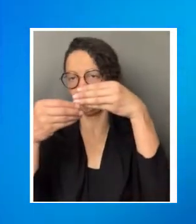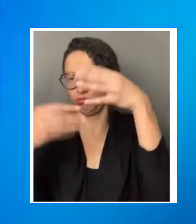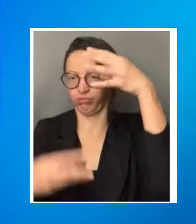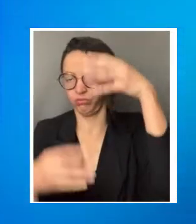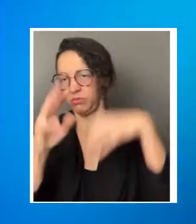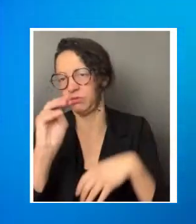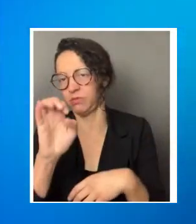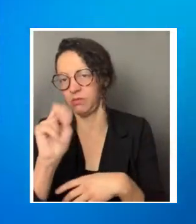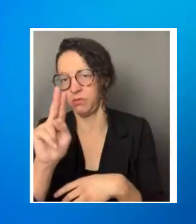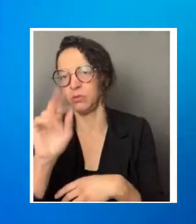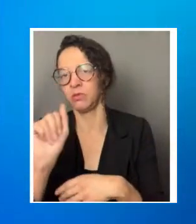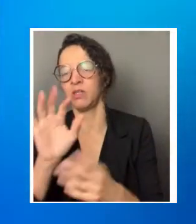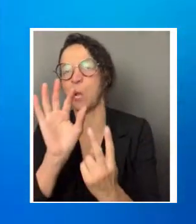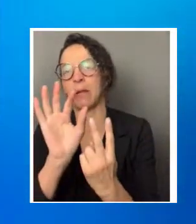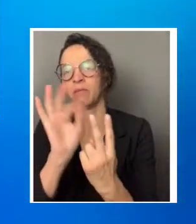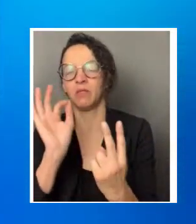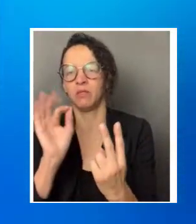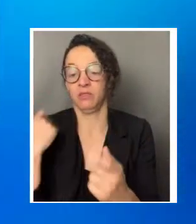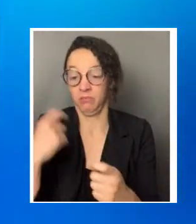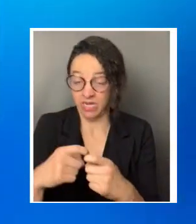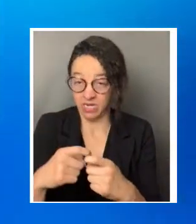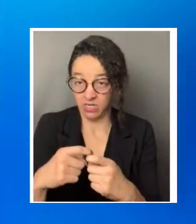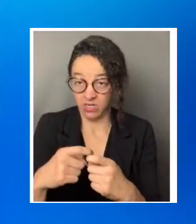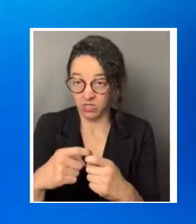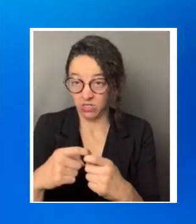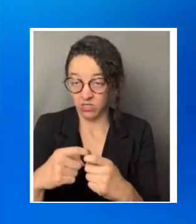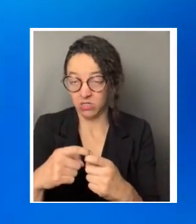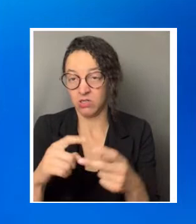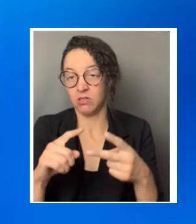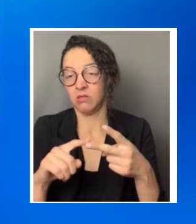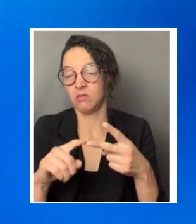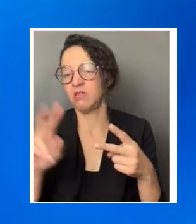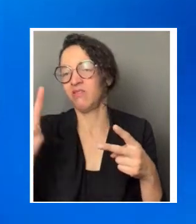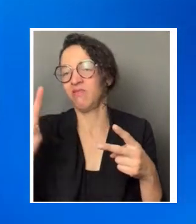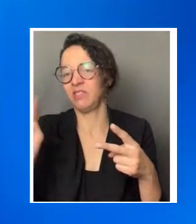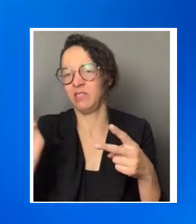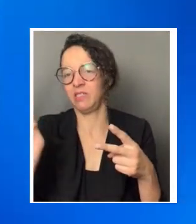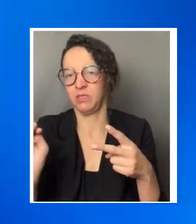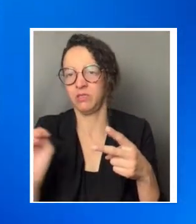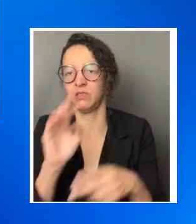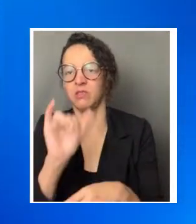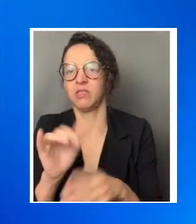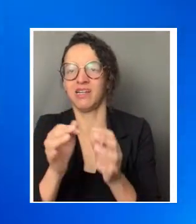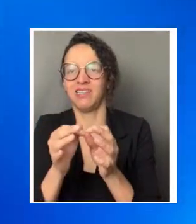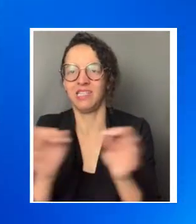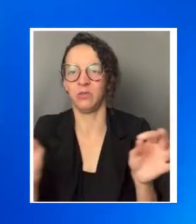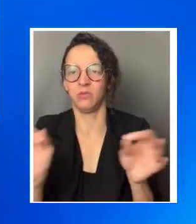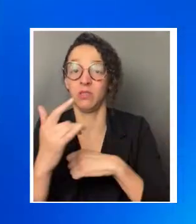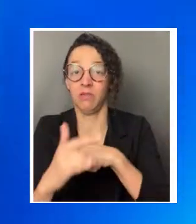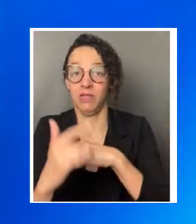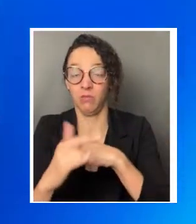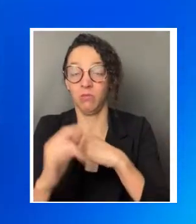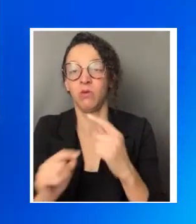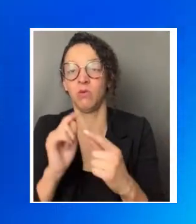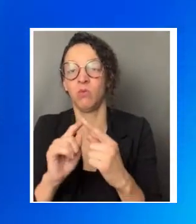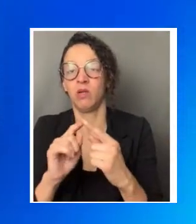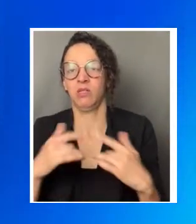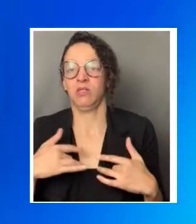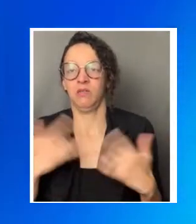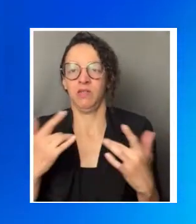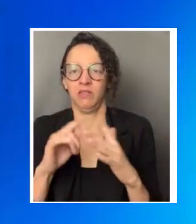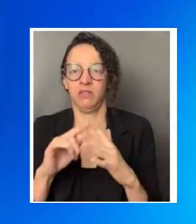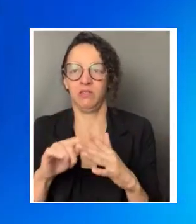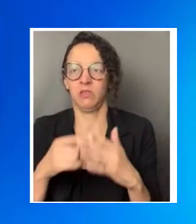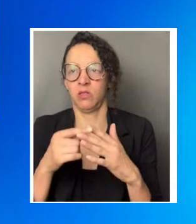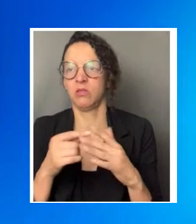Spanish or Vietnamese. And these languages are available when the event starts, just underneath the broadcasted